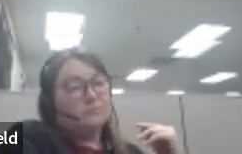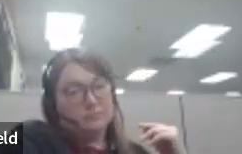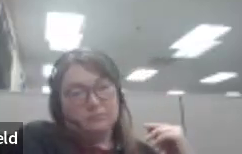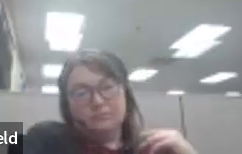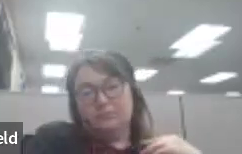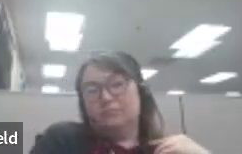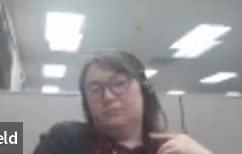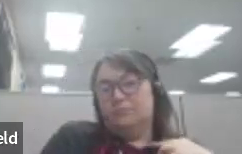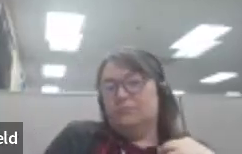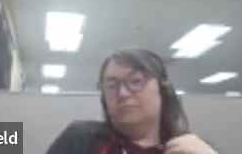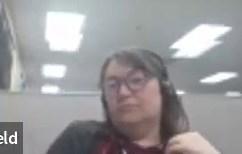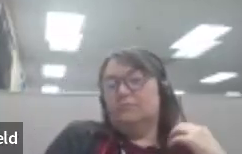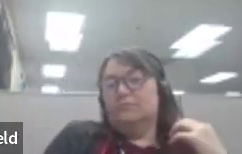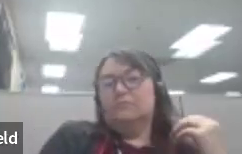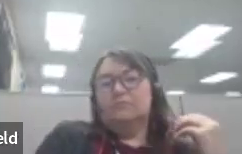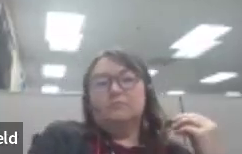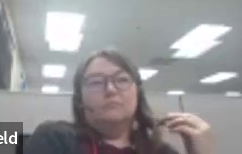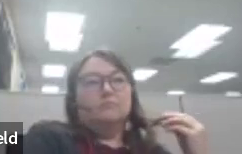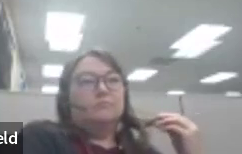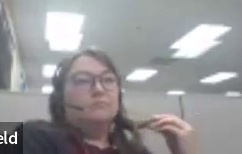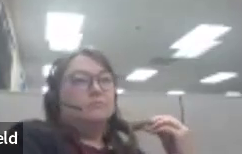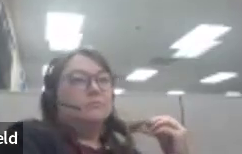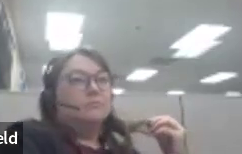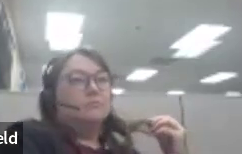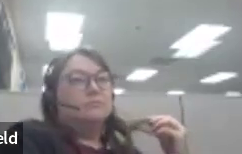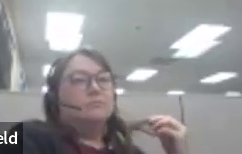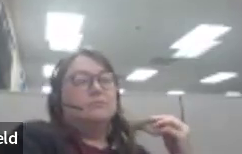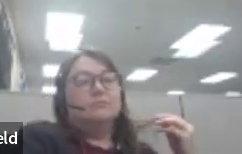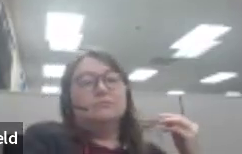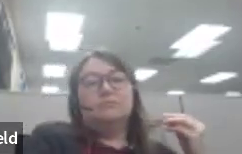Which window am I picking? Wow.